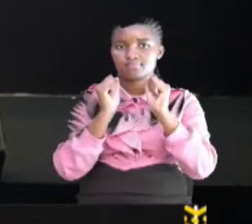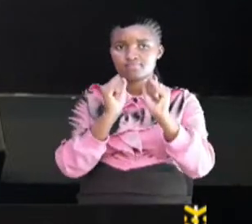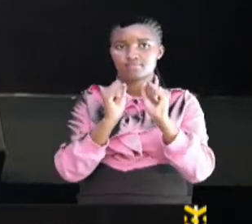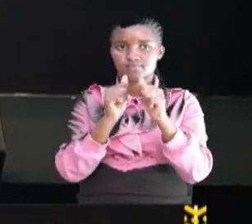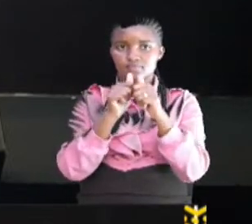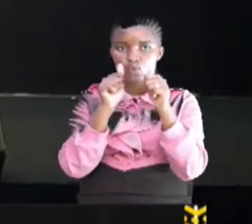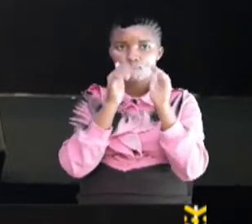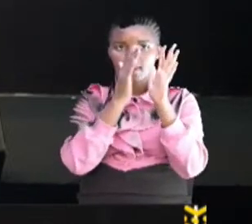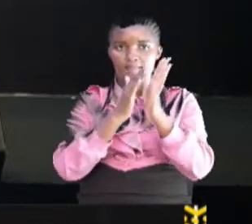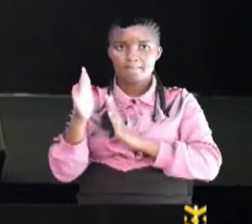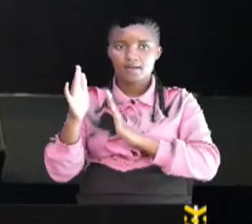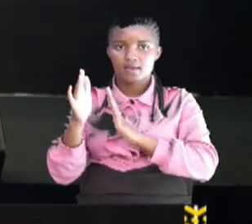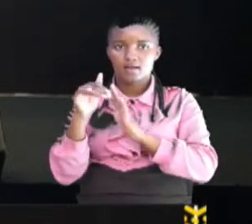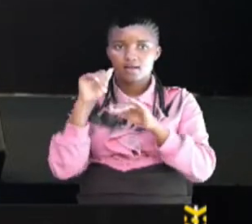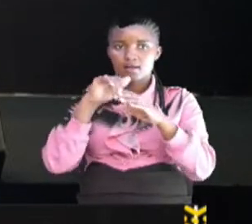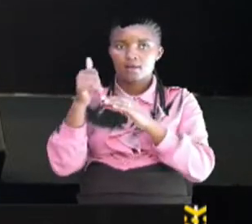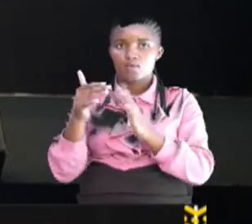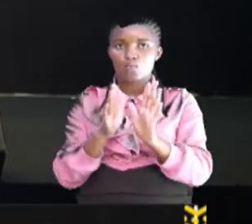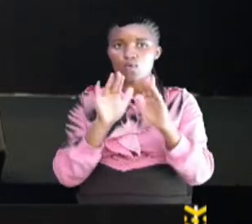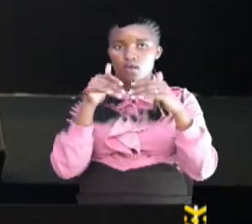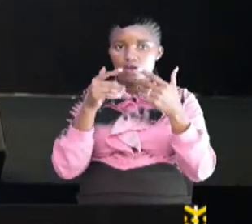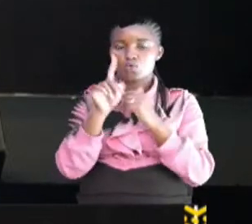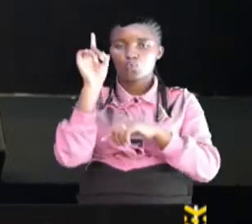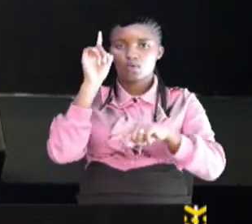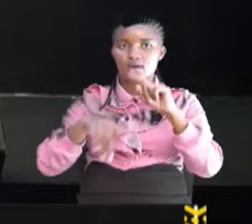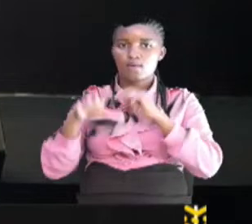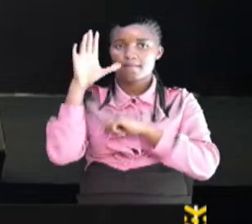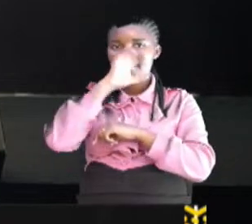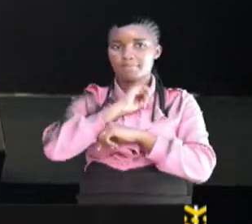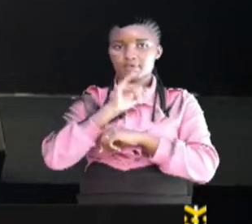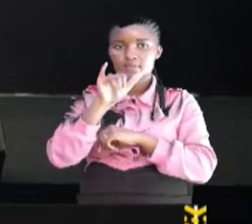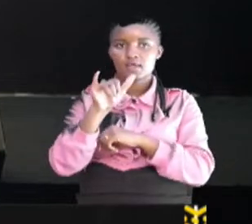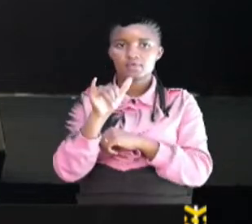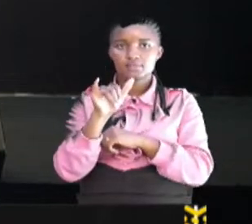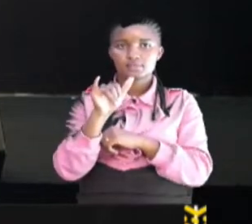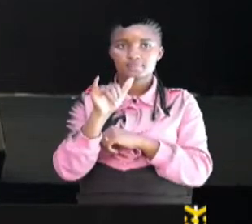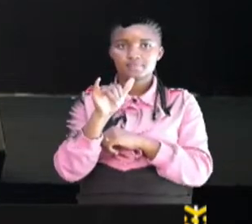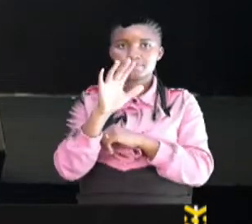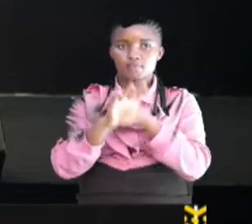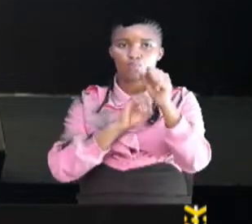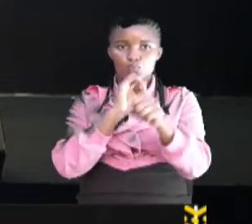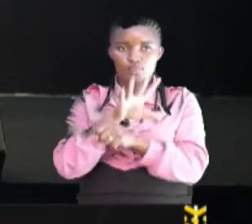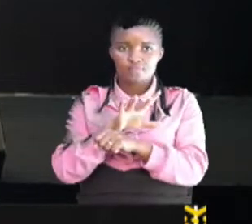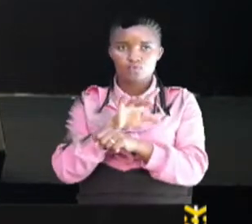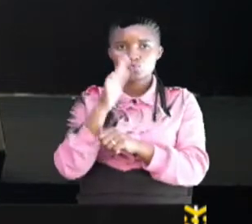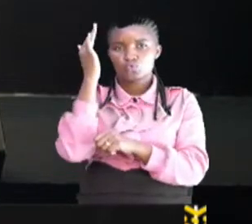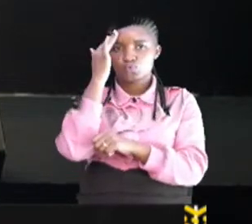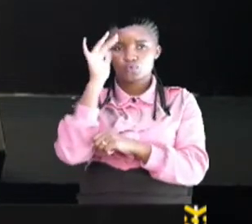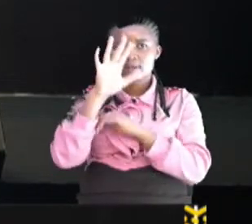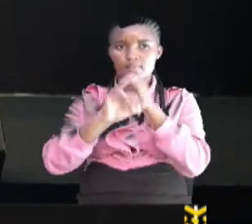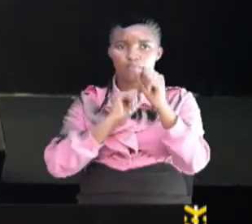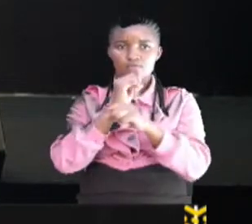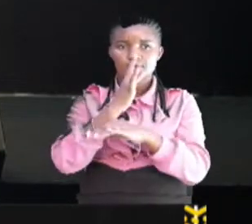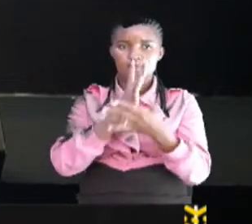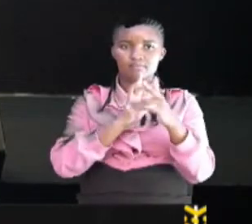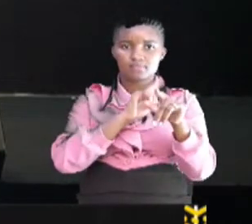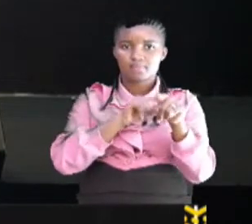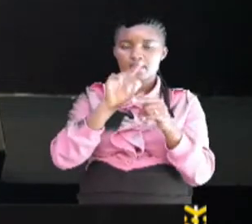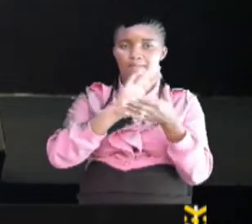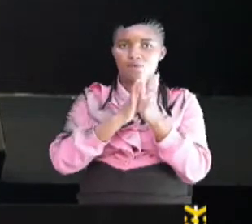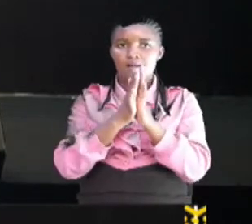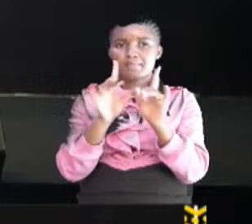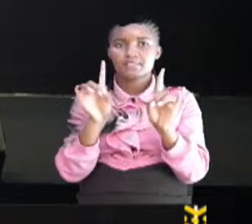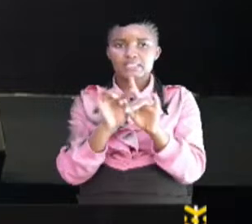put together in such a way that you would not miss A Tribe Called Judah. You would know A Tribe Called Judah. At some point, it would be as